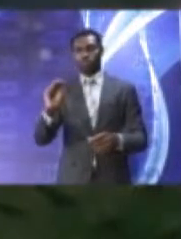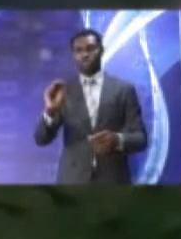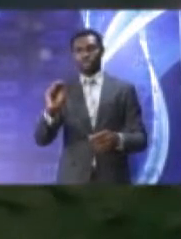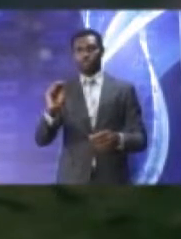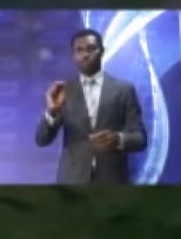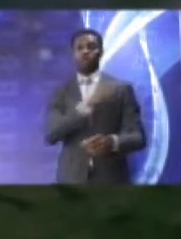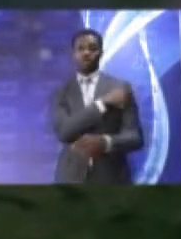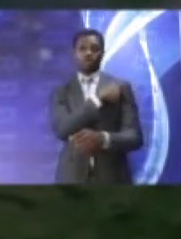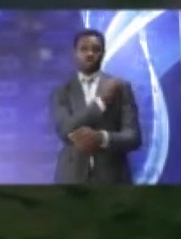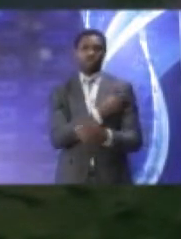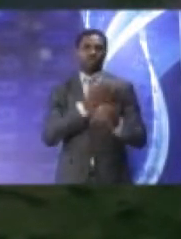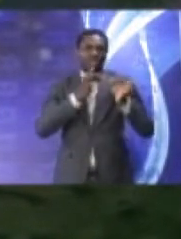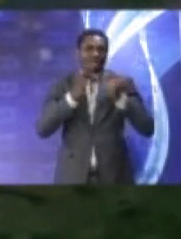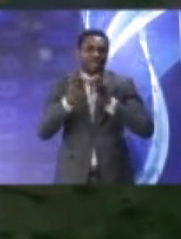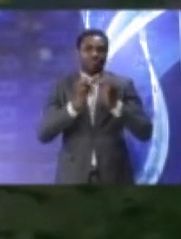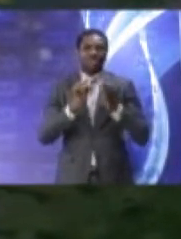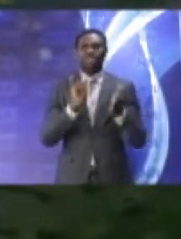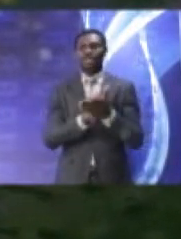local time,